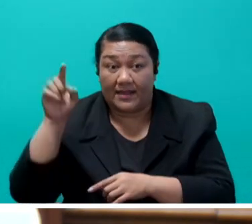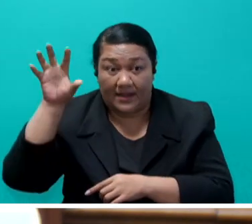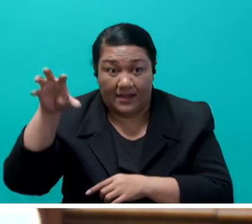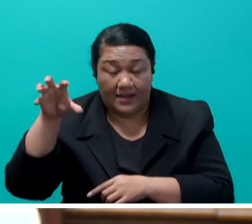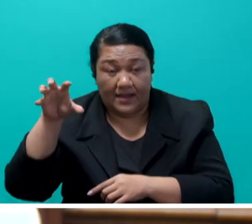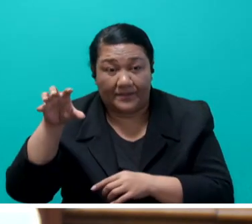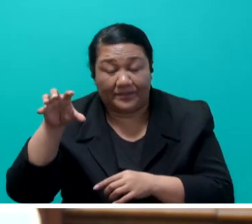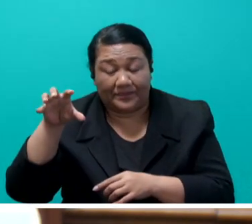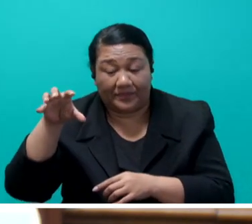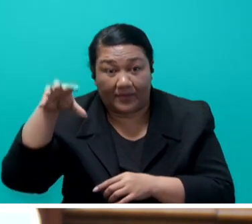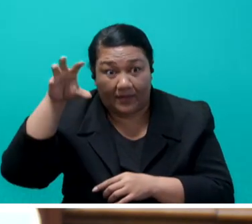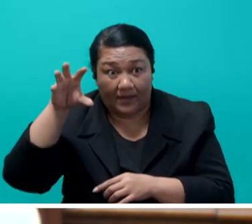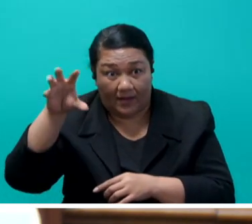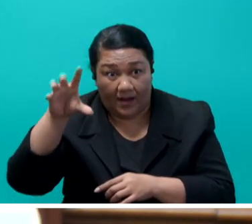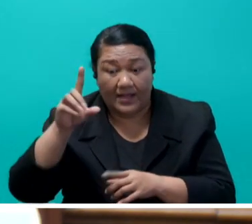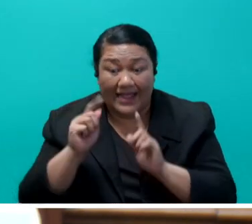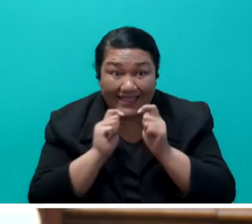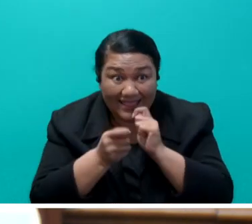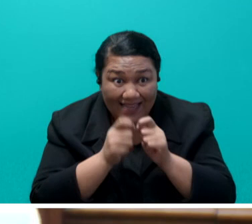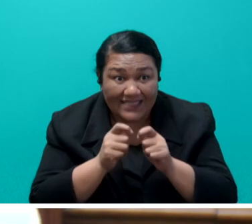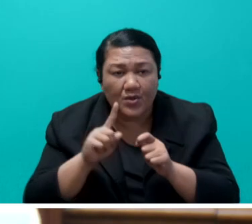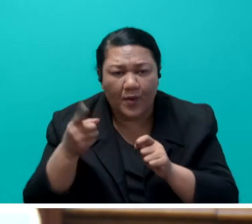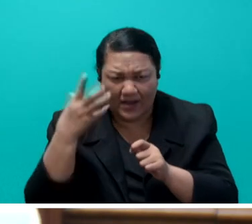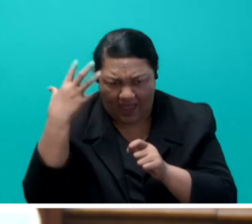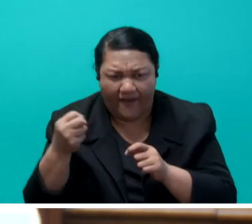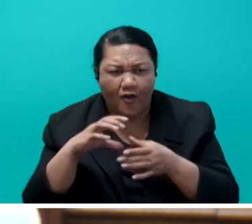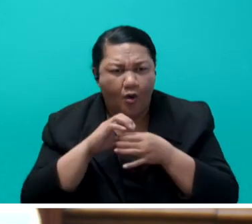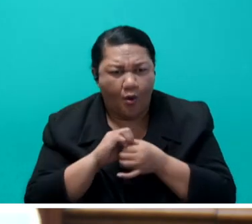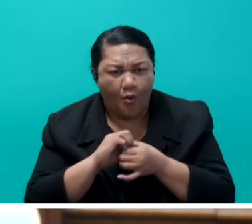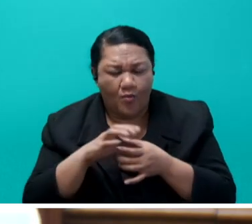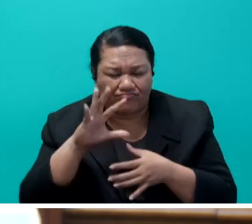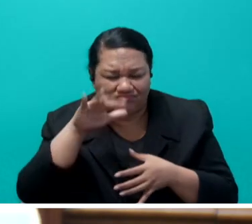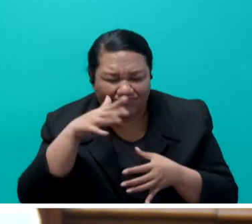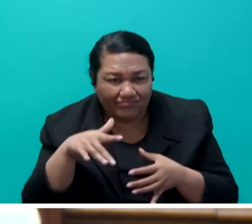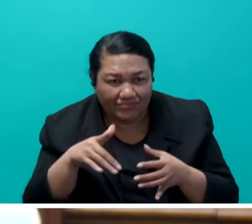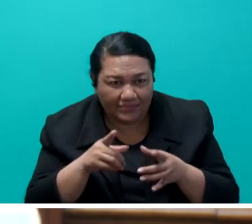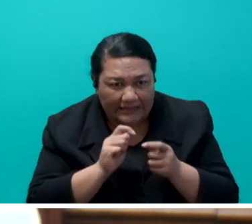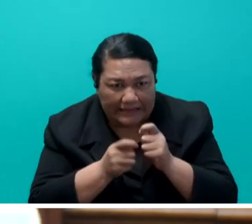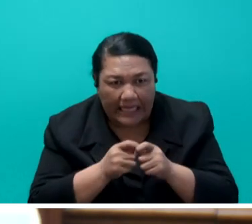verifiable scientific assessments regarding the Fukushima controversy.